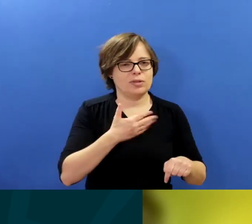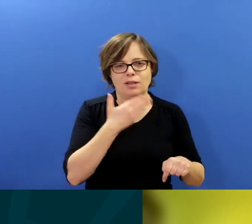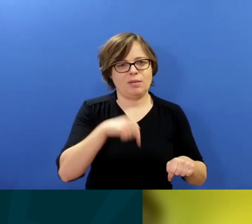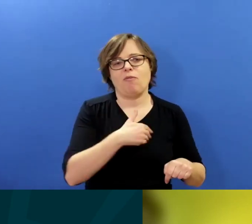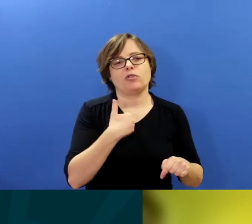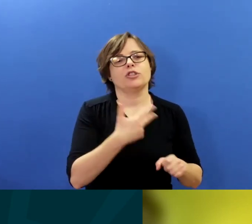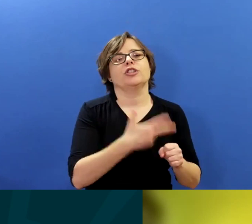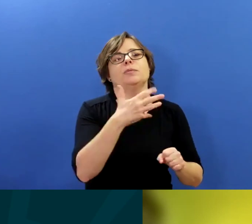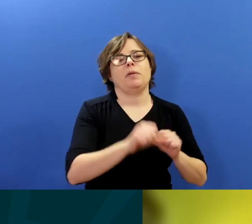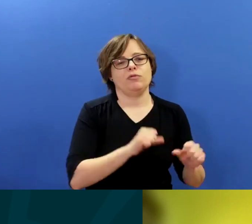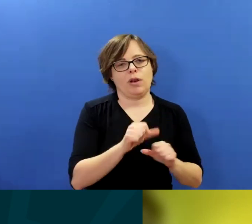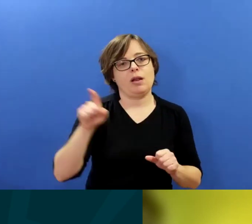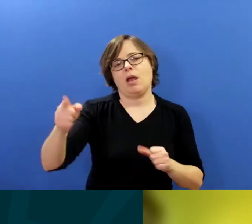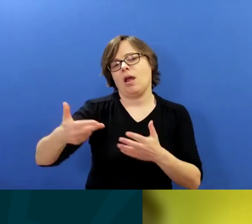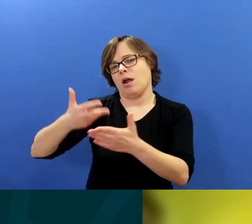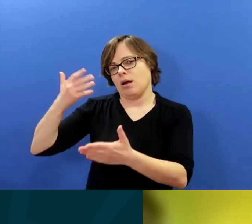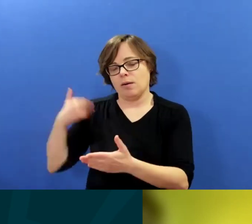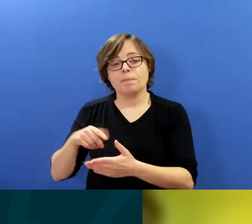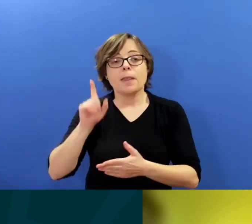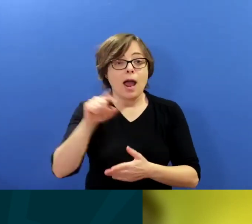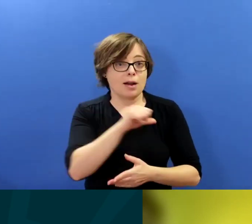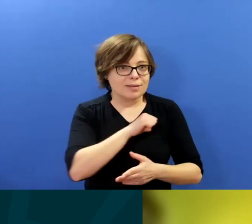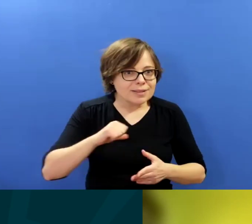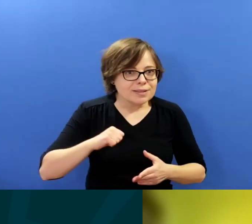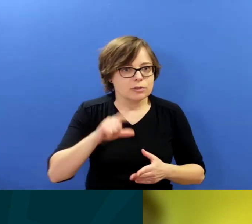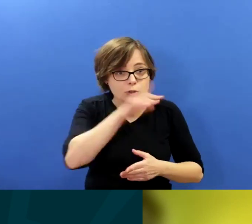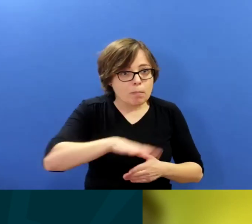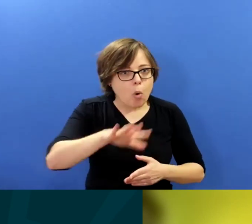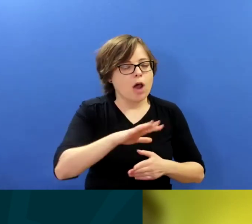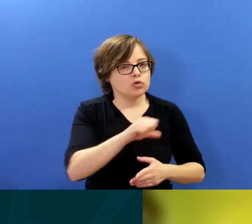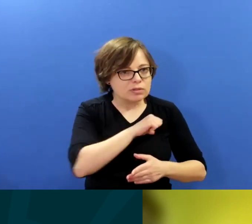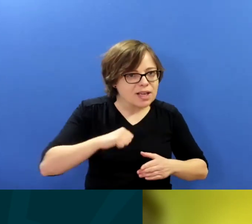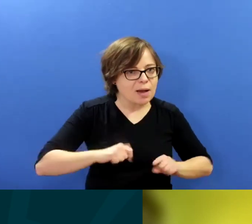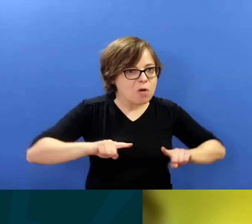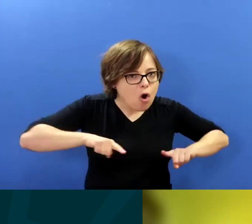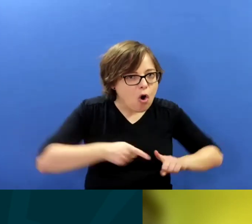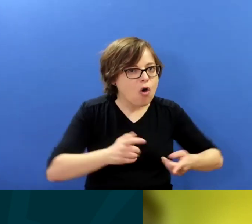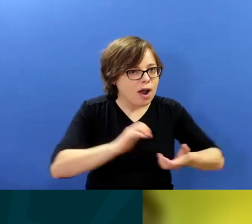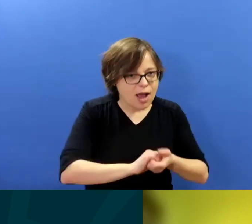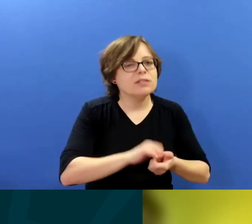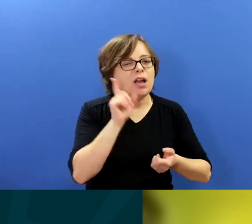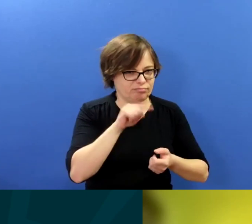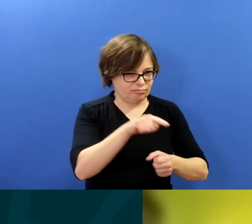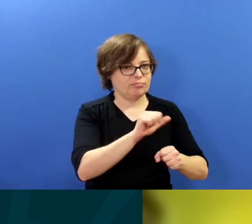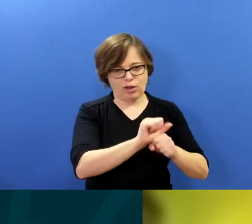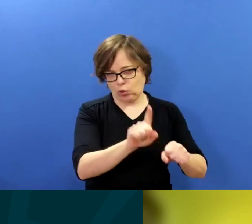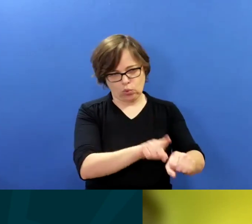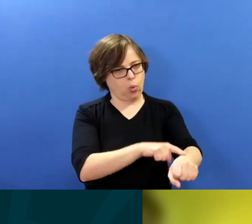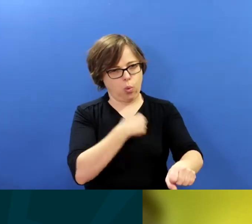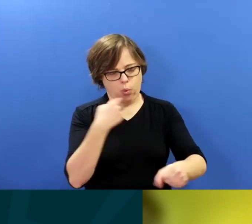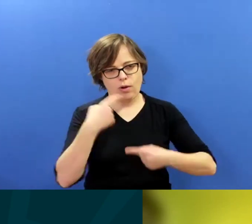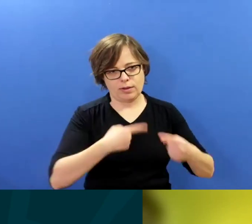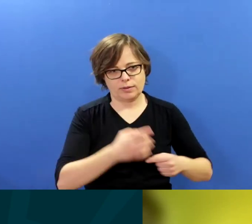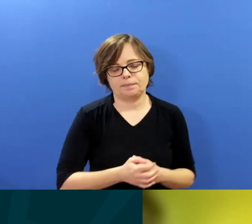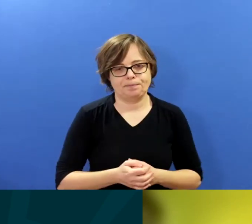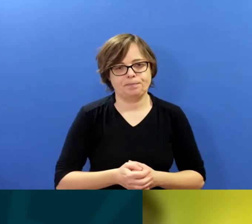democracy, because ours only dates back to 35 years, but the traditions of the self-organization